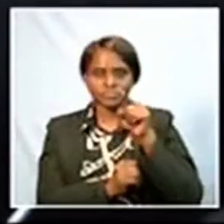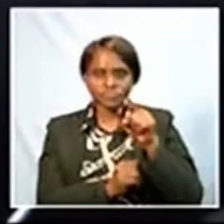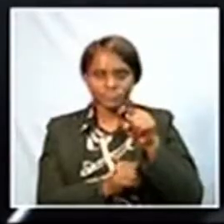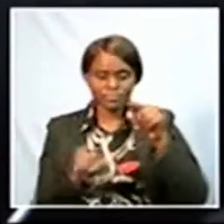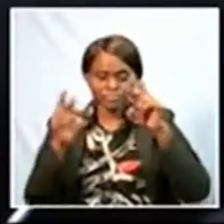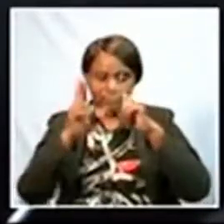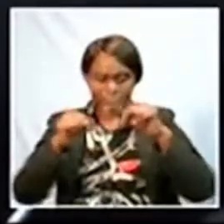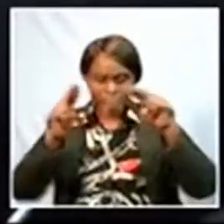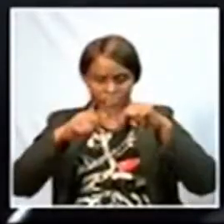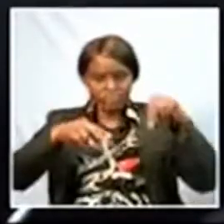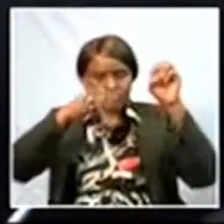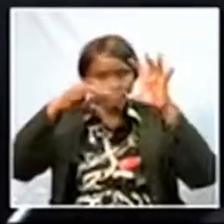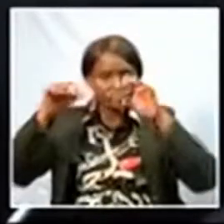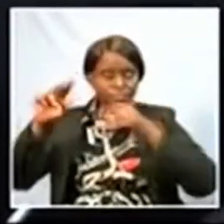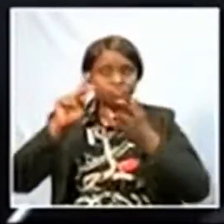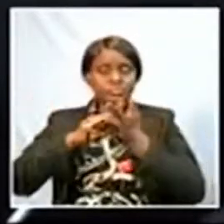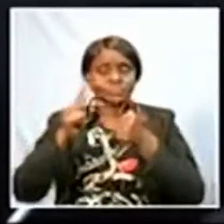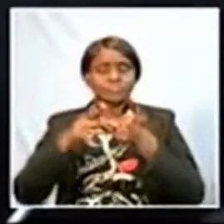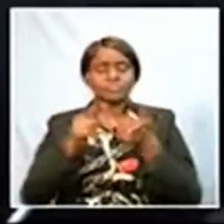rural electrification program,